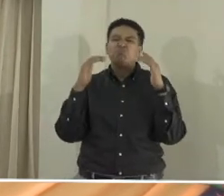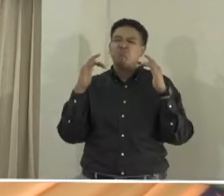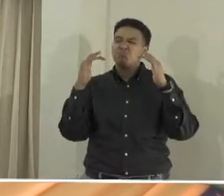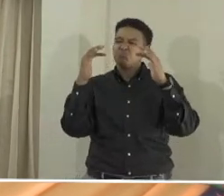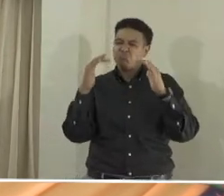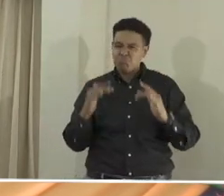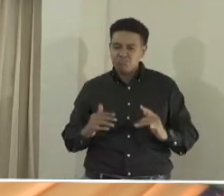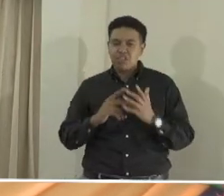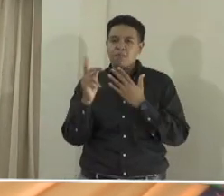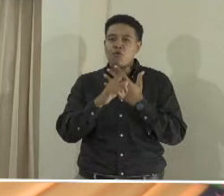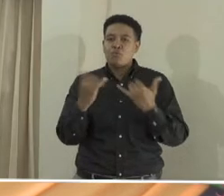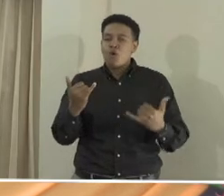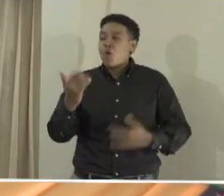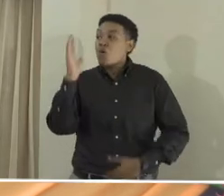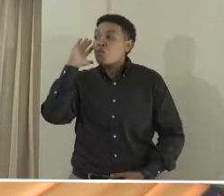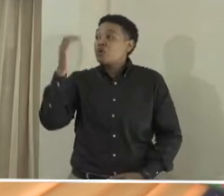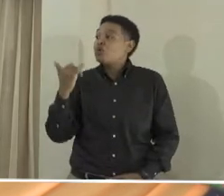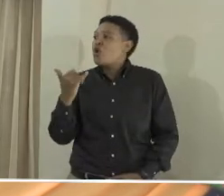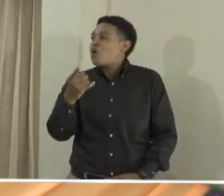program along, and I'll now